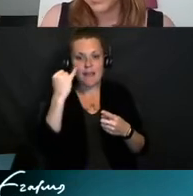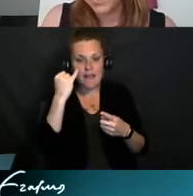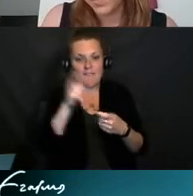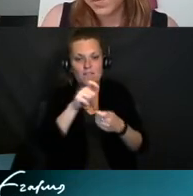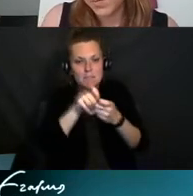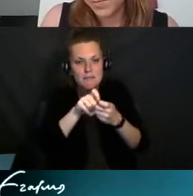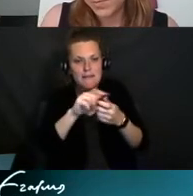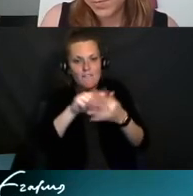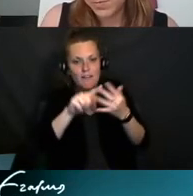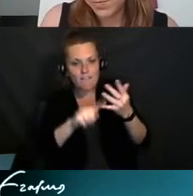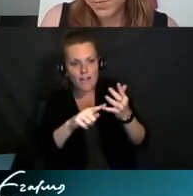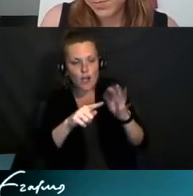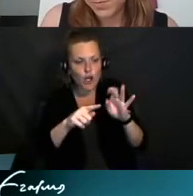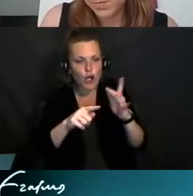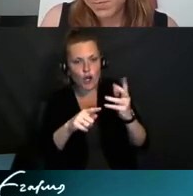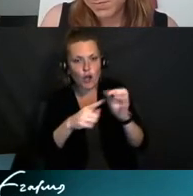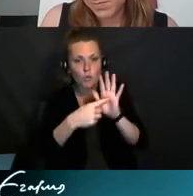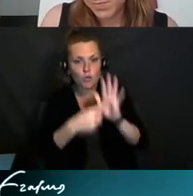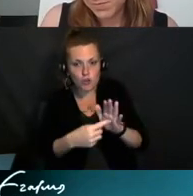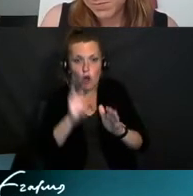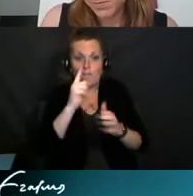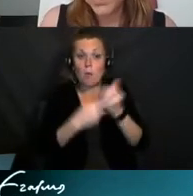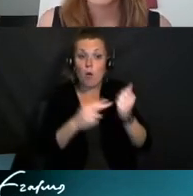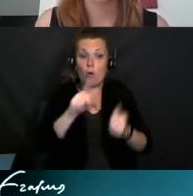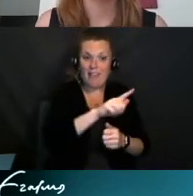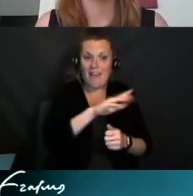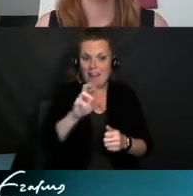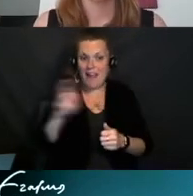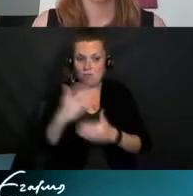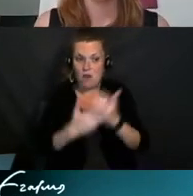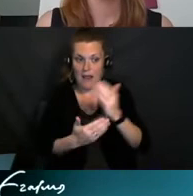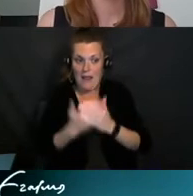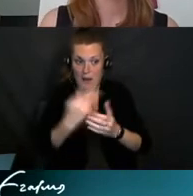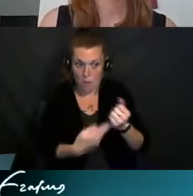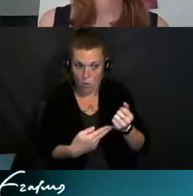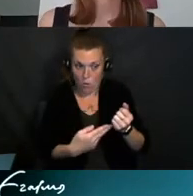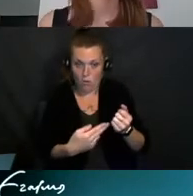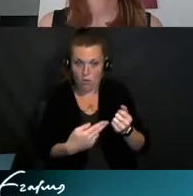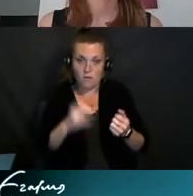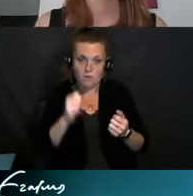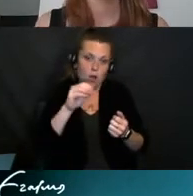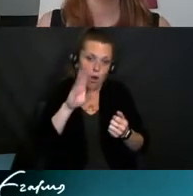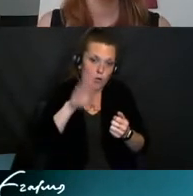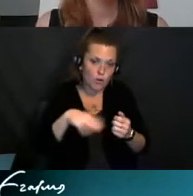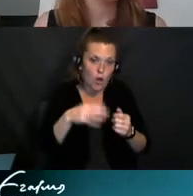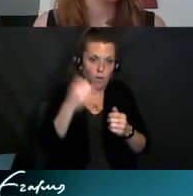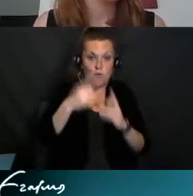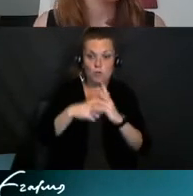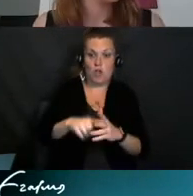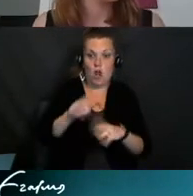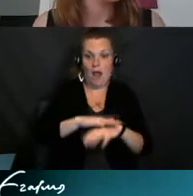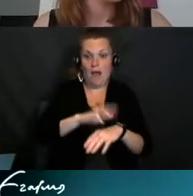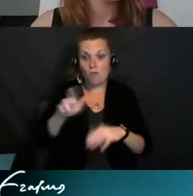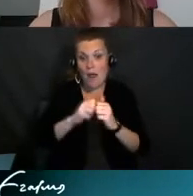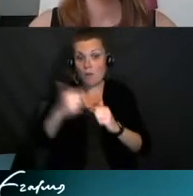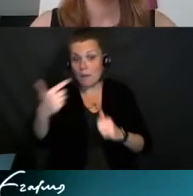finger posture was shown both for the left and the right hand. you know, starting on the right with number 2 or left